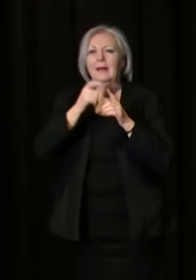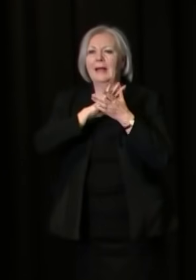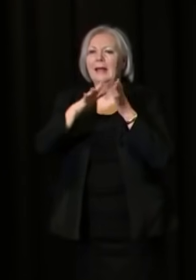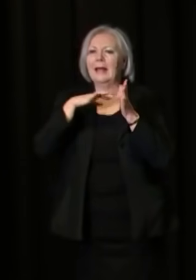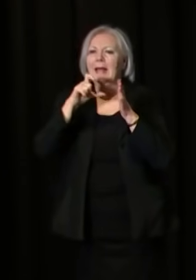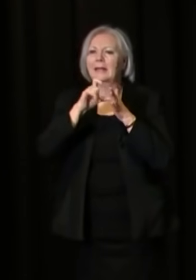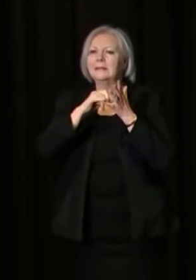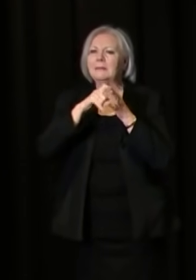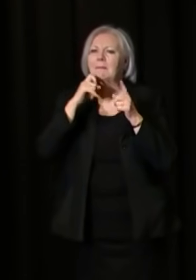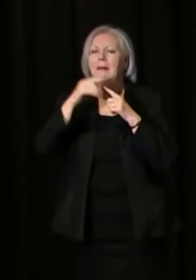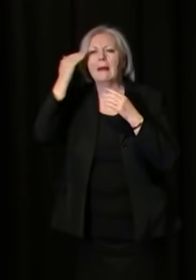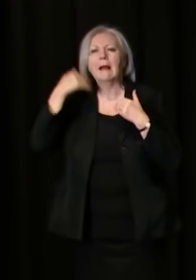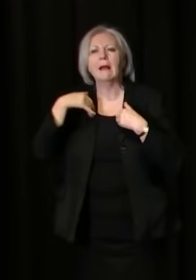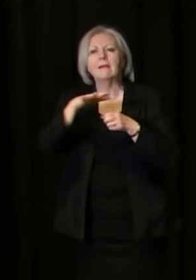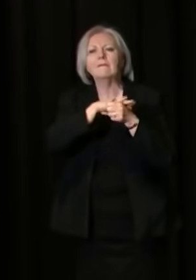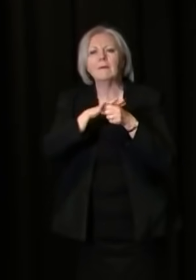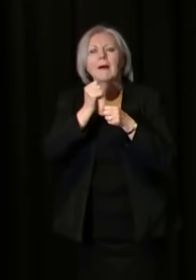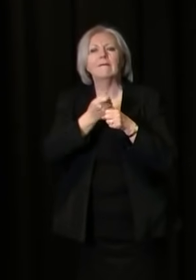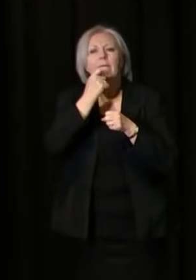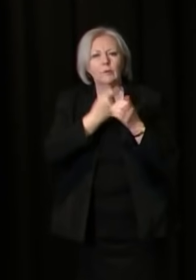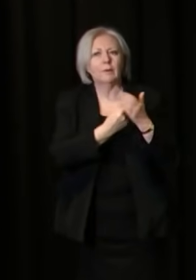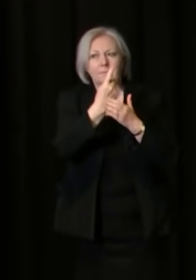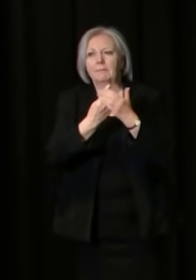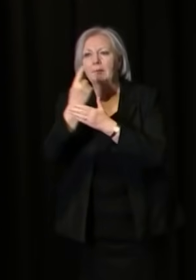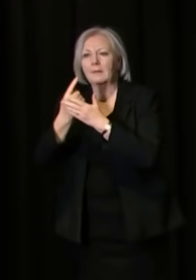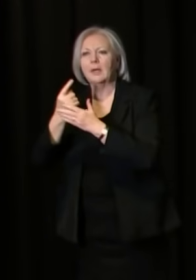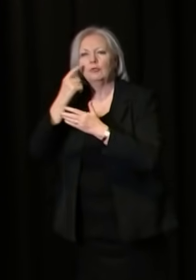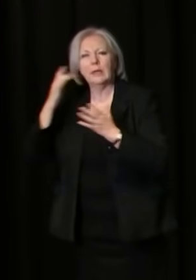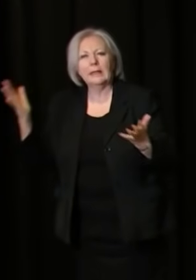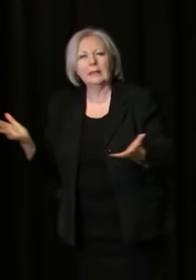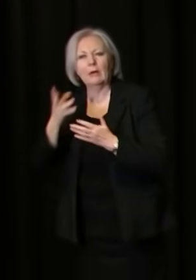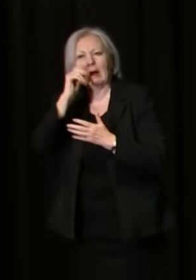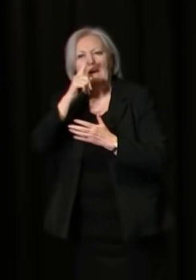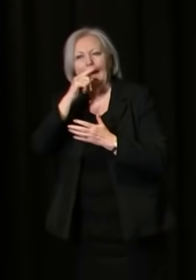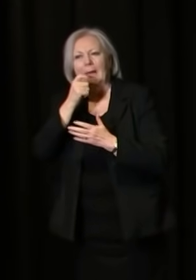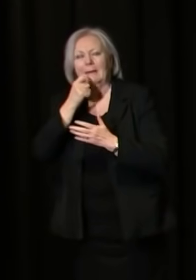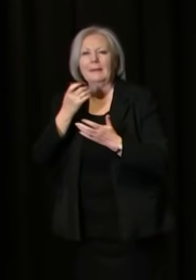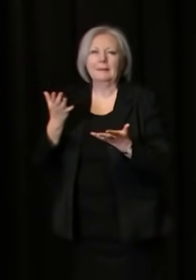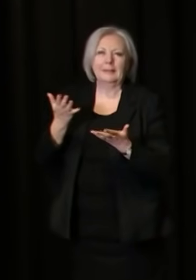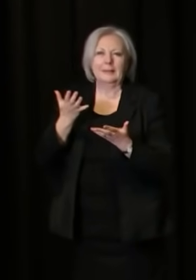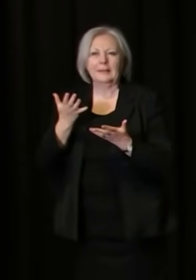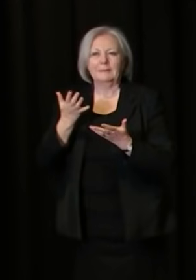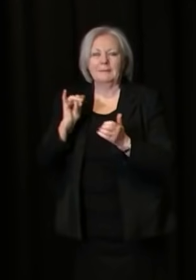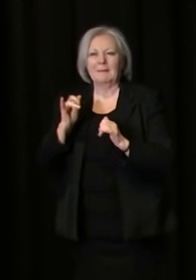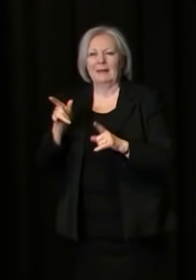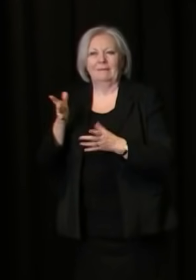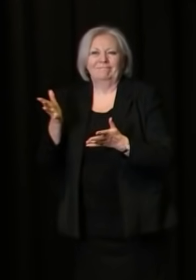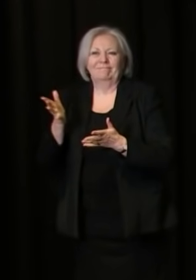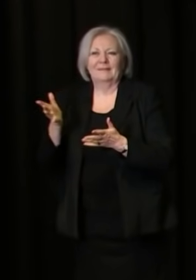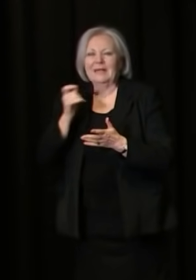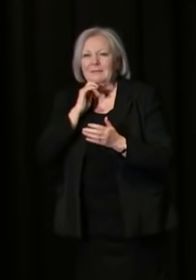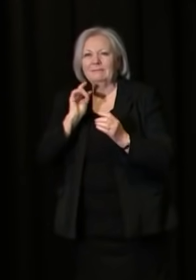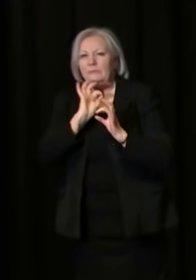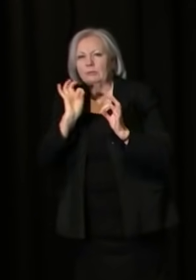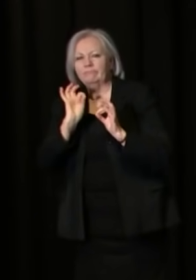popping up over the course of this weekend and the next few days to encourage young people who might be distant from